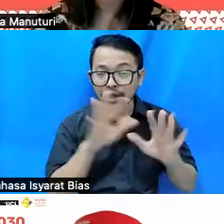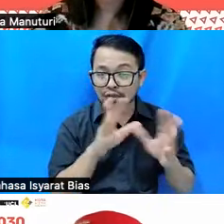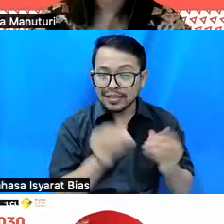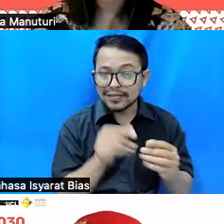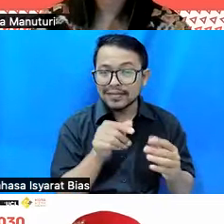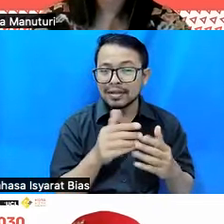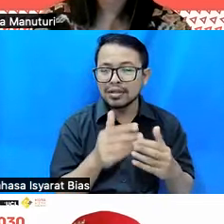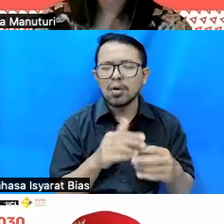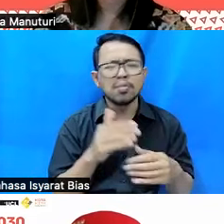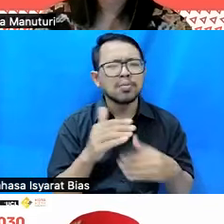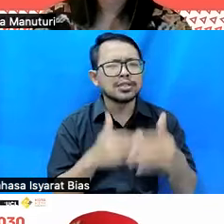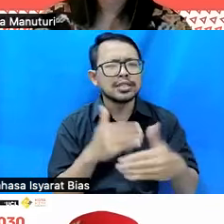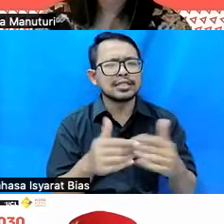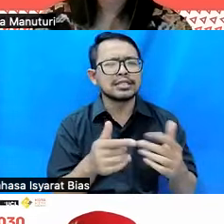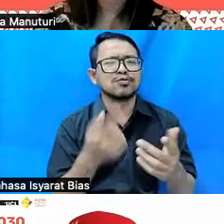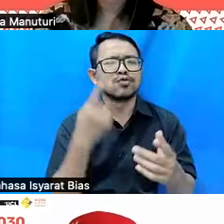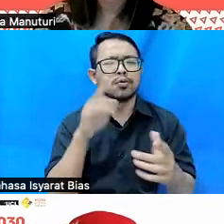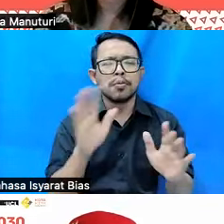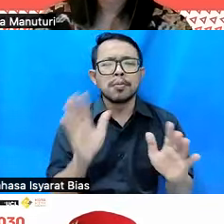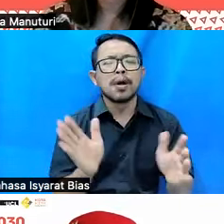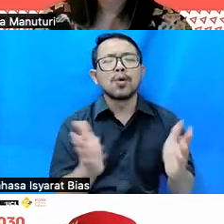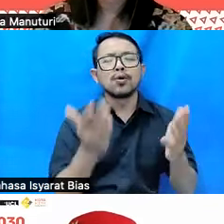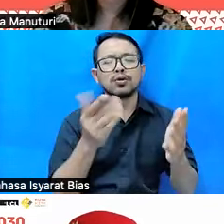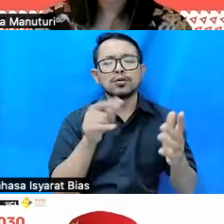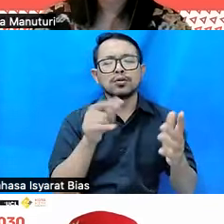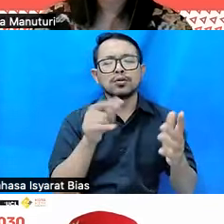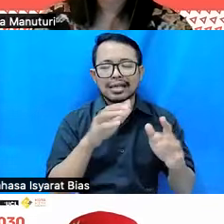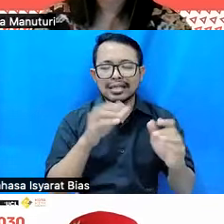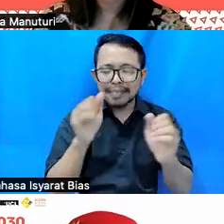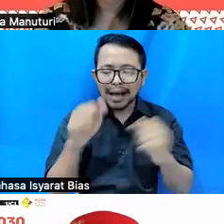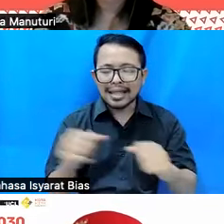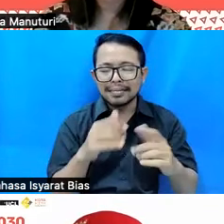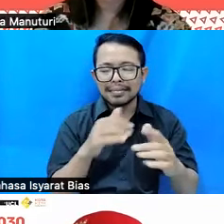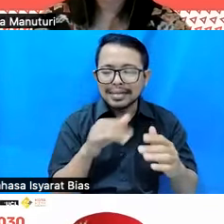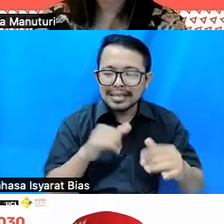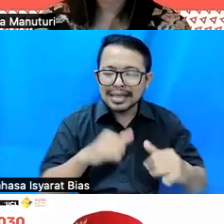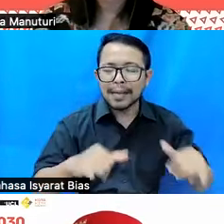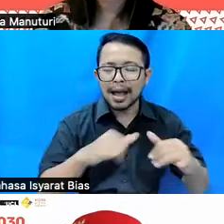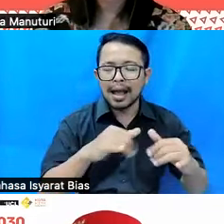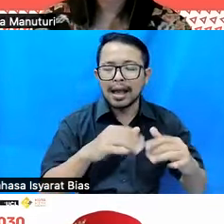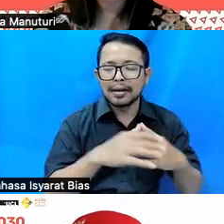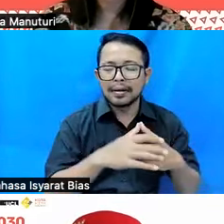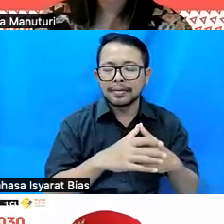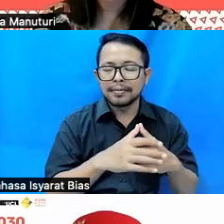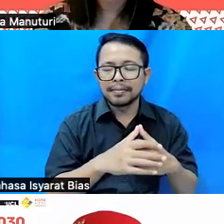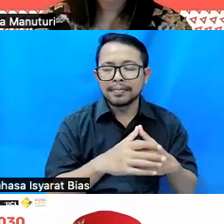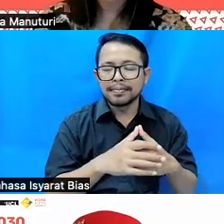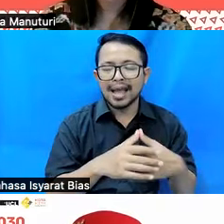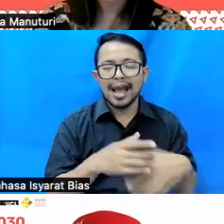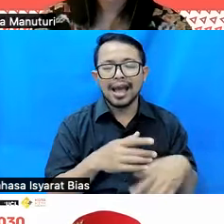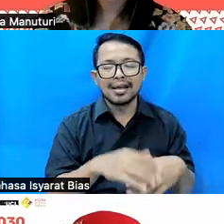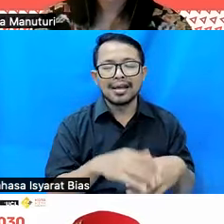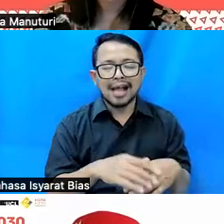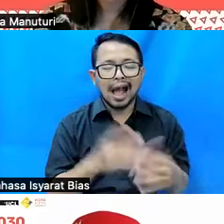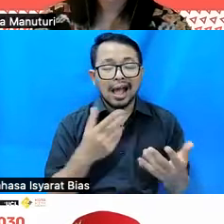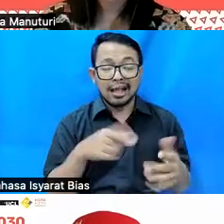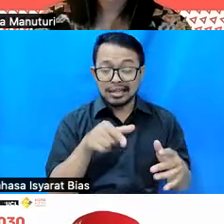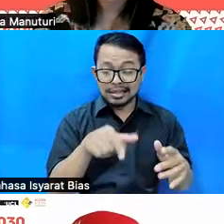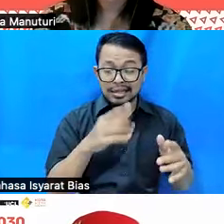So the concept of building a city that is inclusive, participatory, and inclusive in Indonesia is a process that builds a